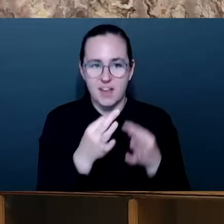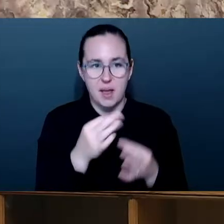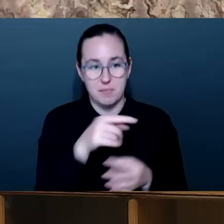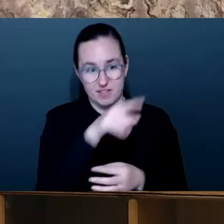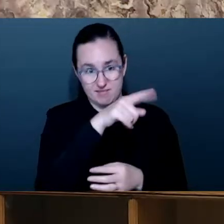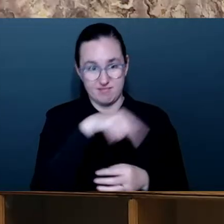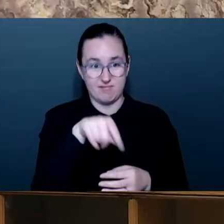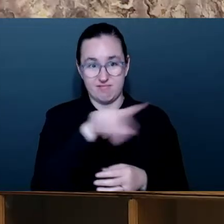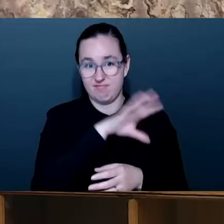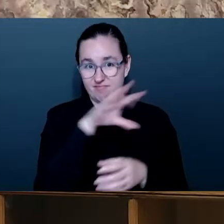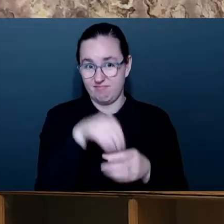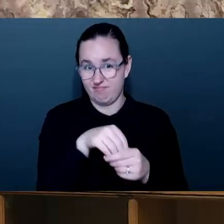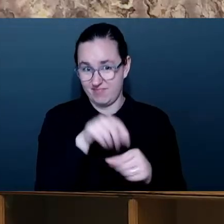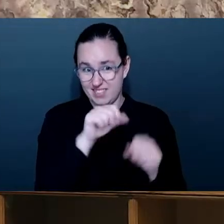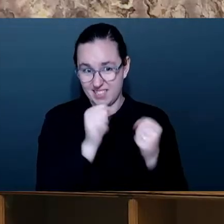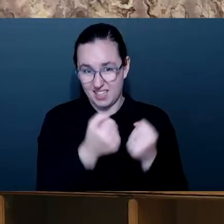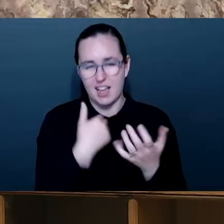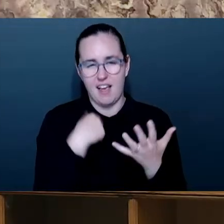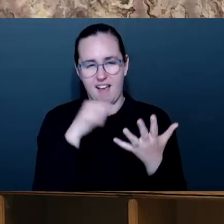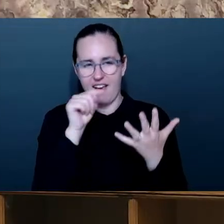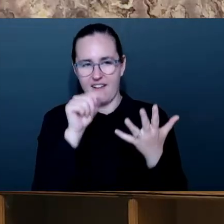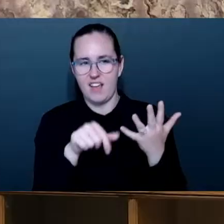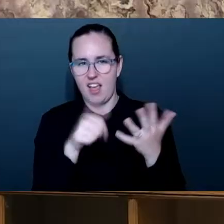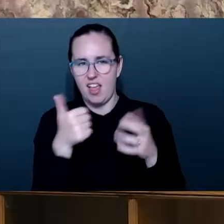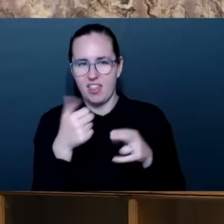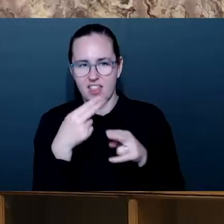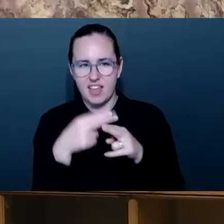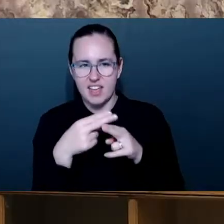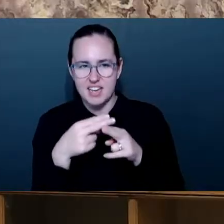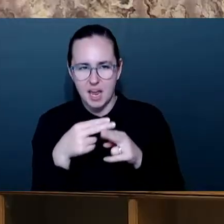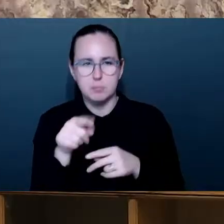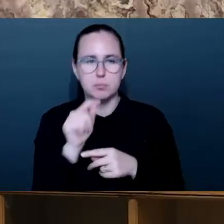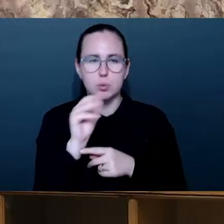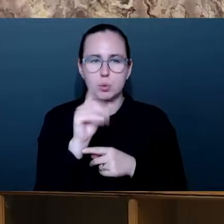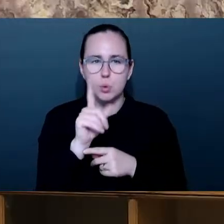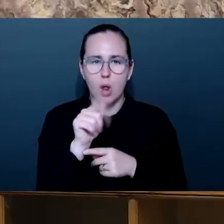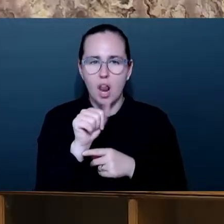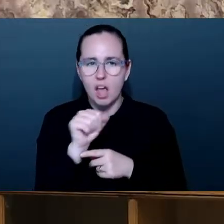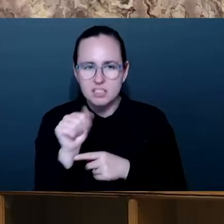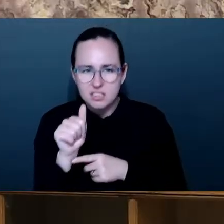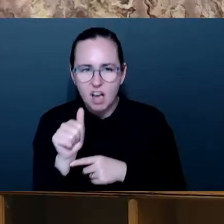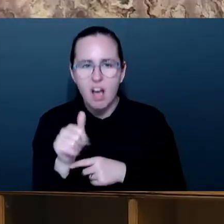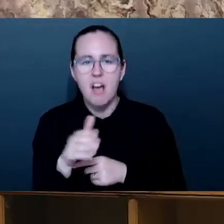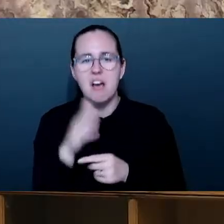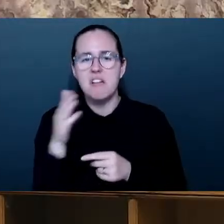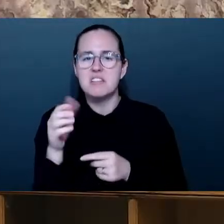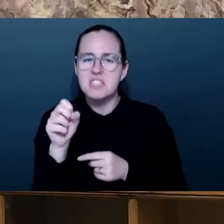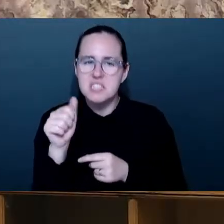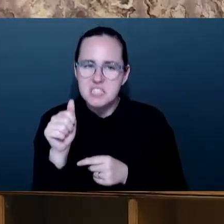Sam, Yog Bhandari, and Shankar Bhandari. I'll ask the House to please make them feel welcome.